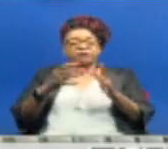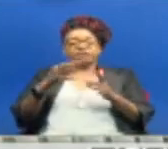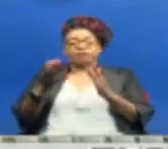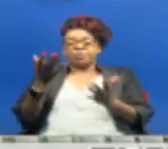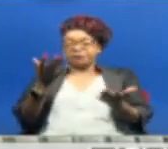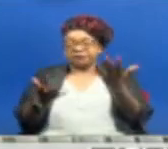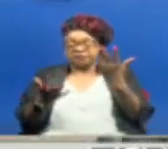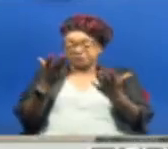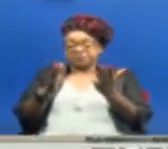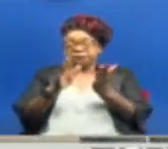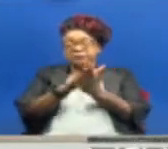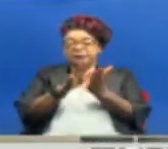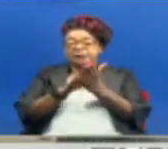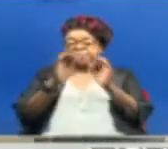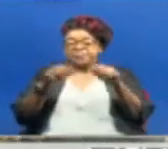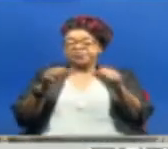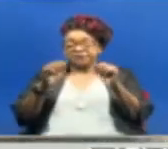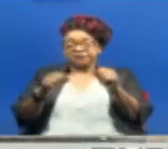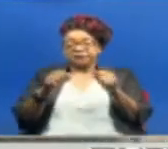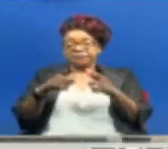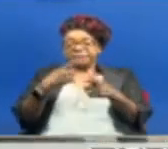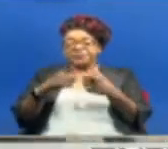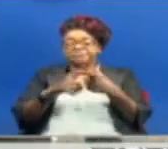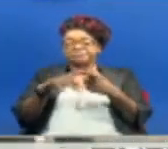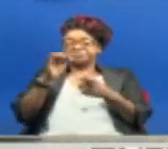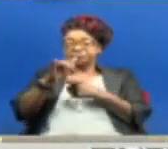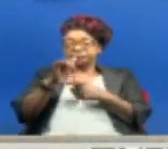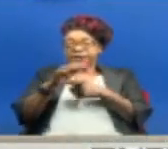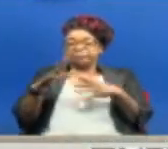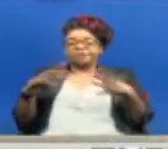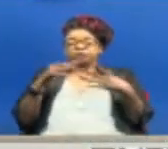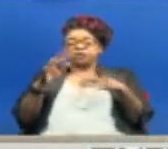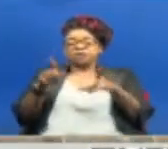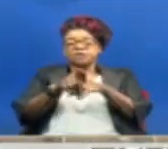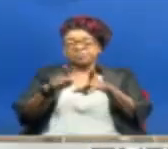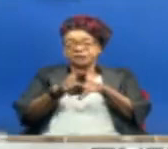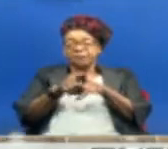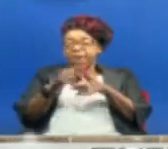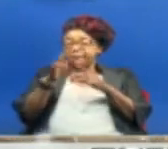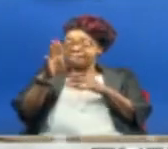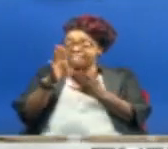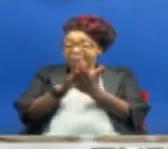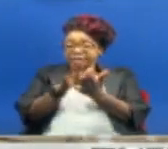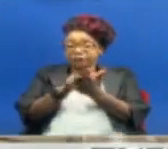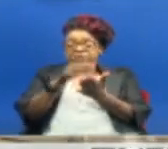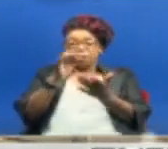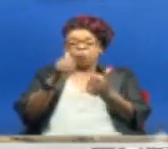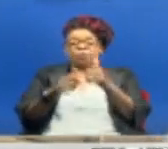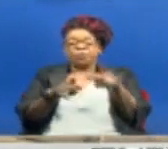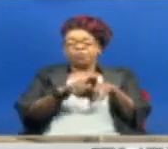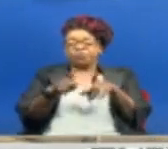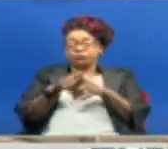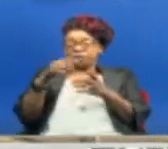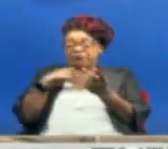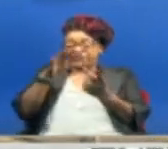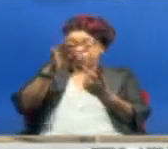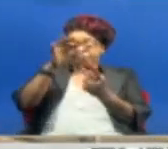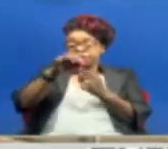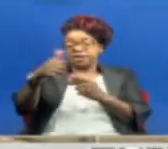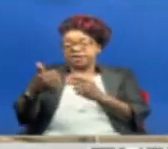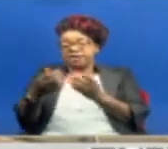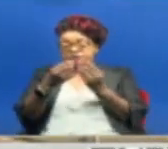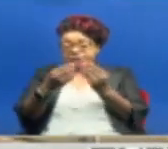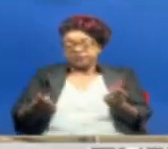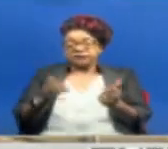banks' ability to settle their maturing obligations without difficulties. Banks also have other options of addressing their